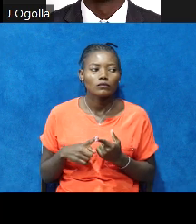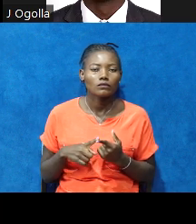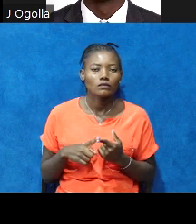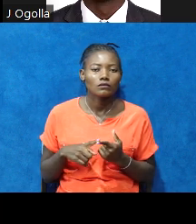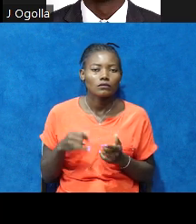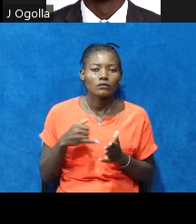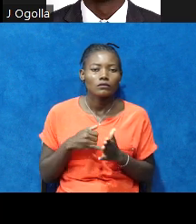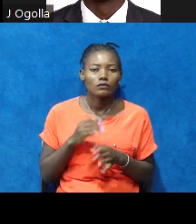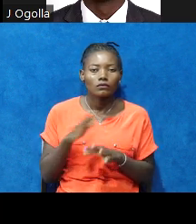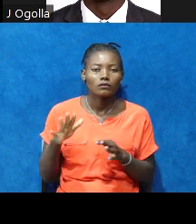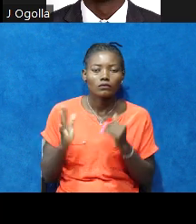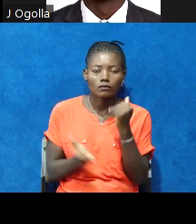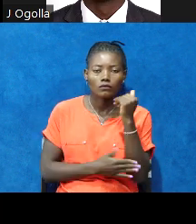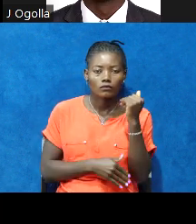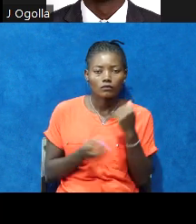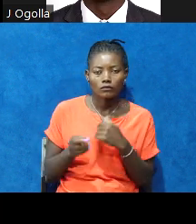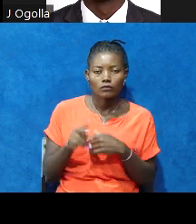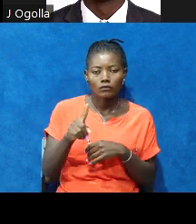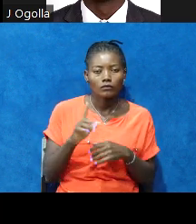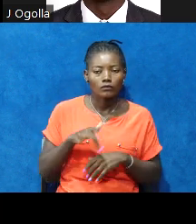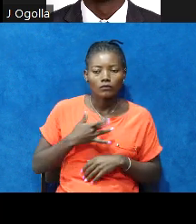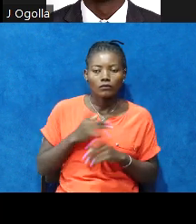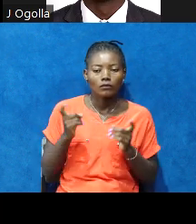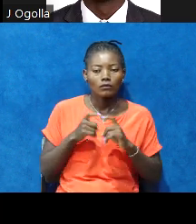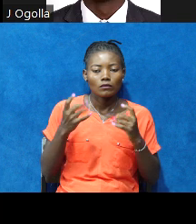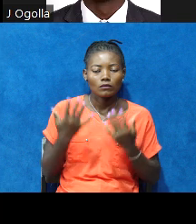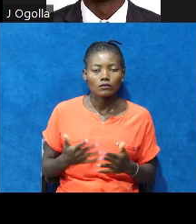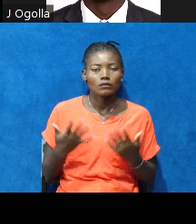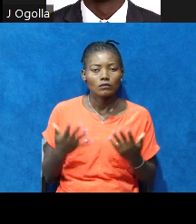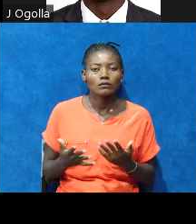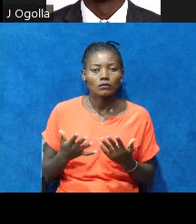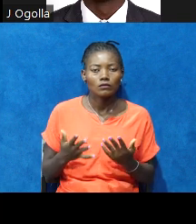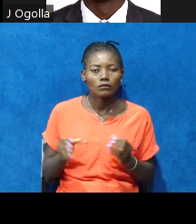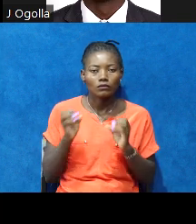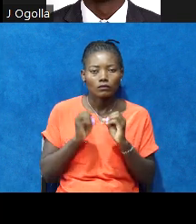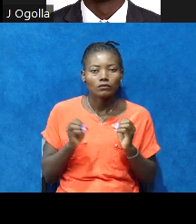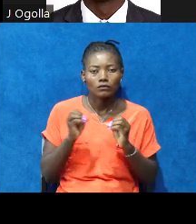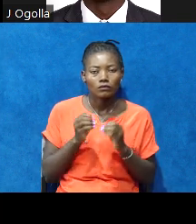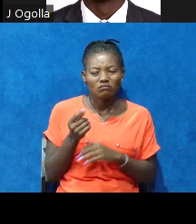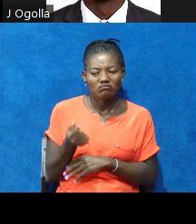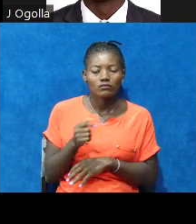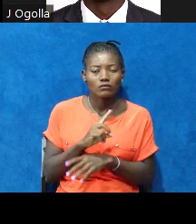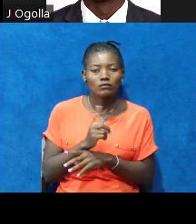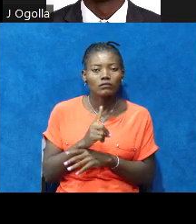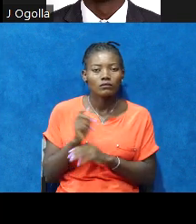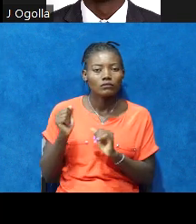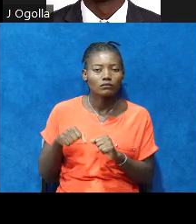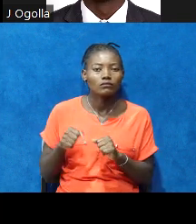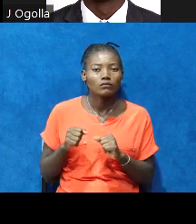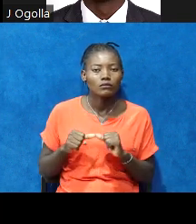it's not too severe, if you're not in too much pain, you can, you know, just, and there's a few minutes in the